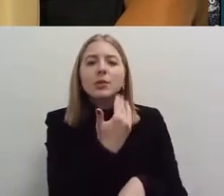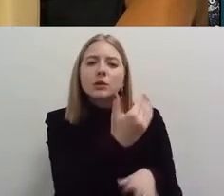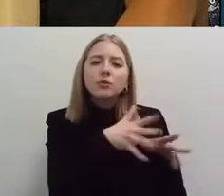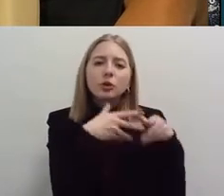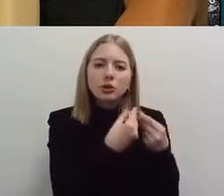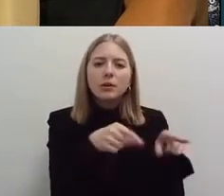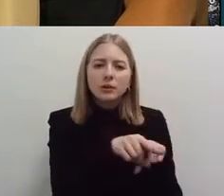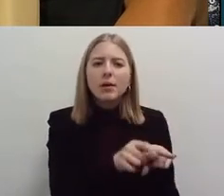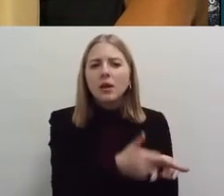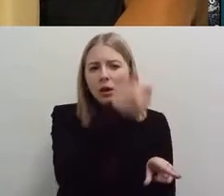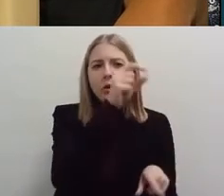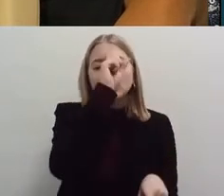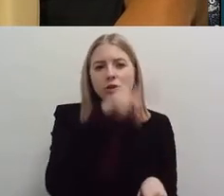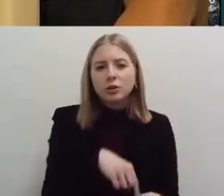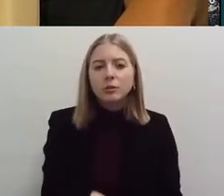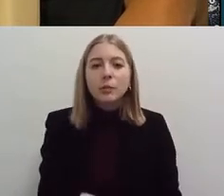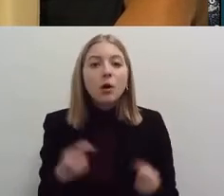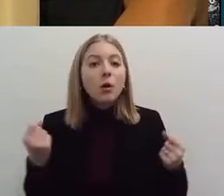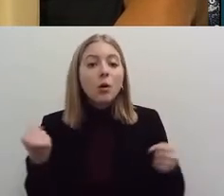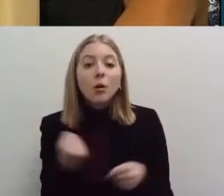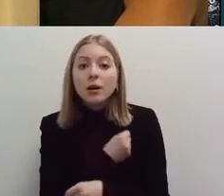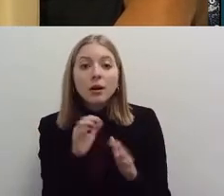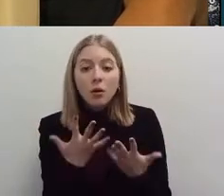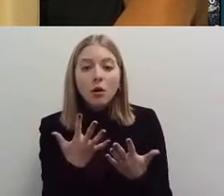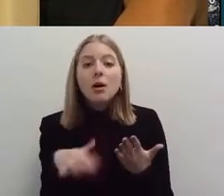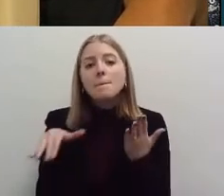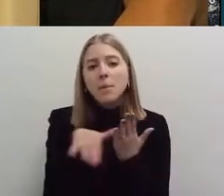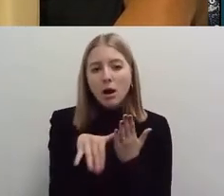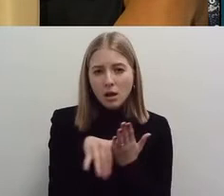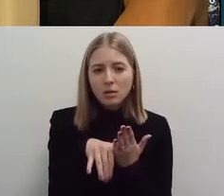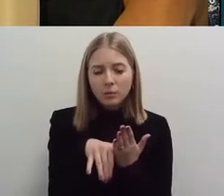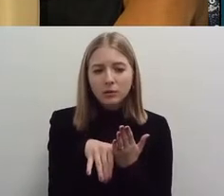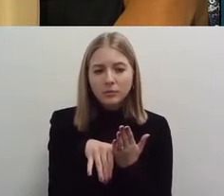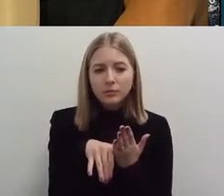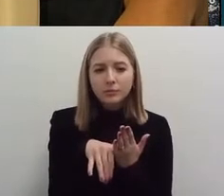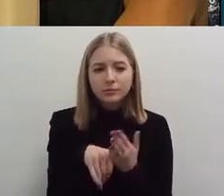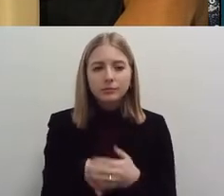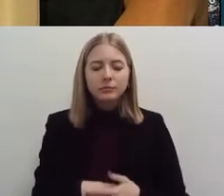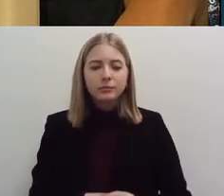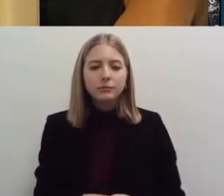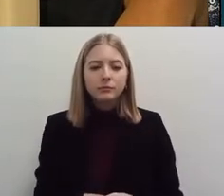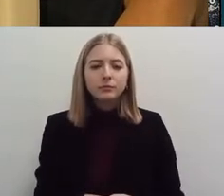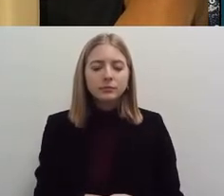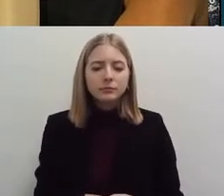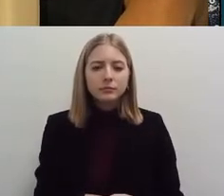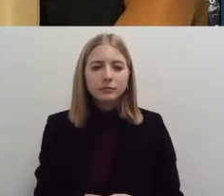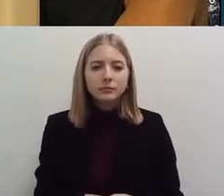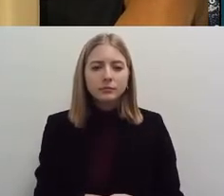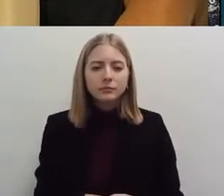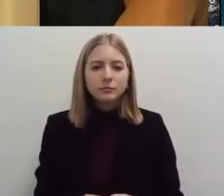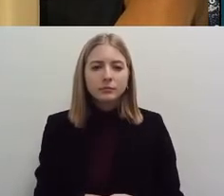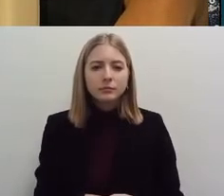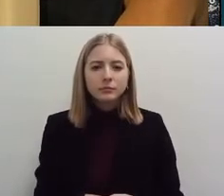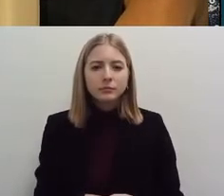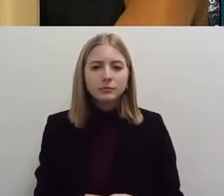course it's hard to do, especially if the teenager has already different kind of experiences in communication. But